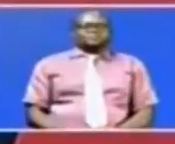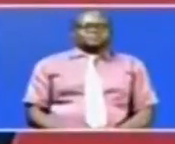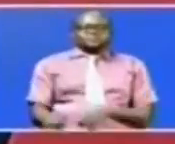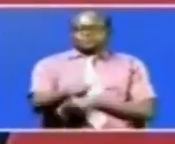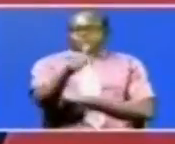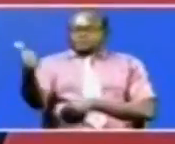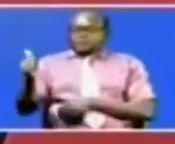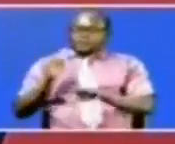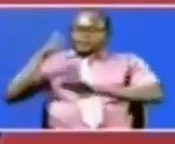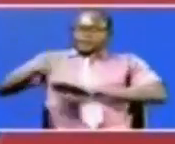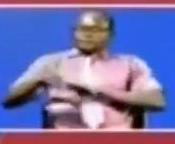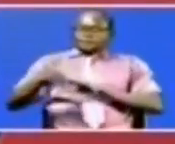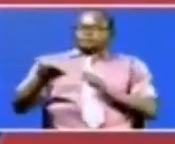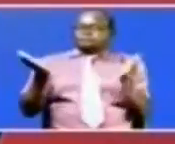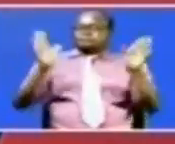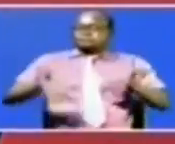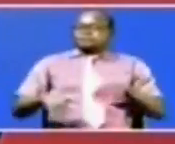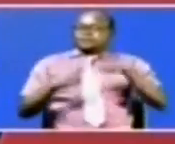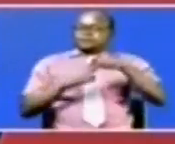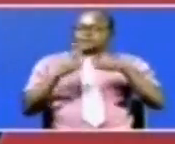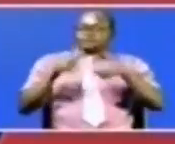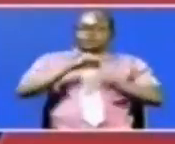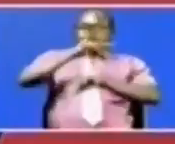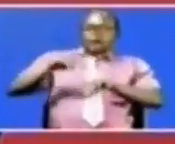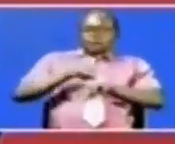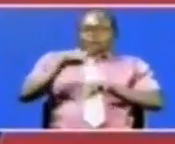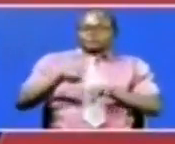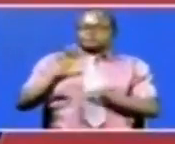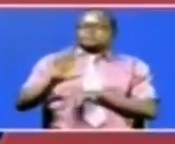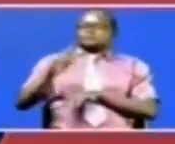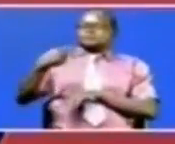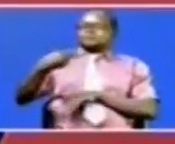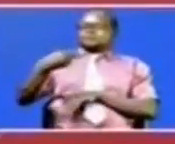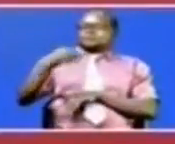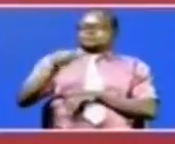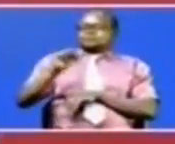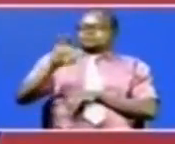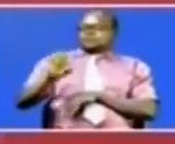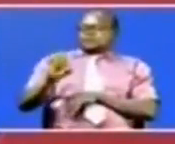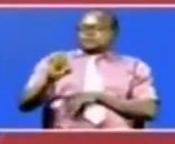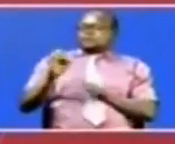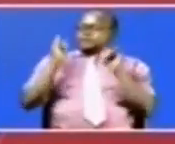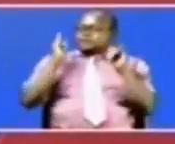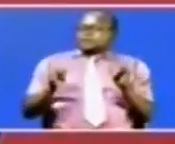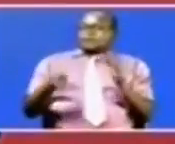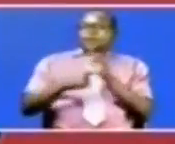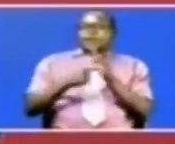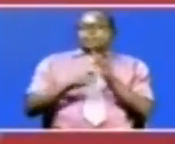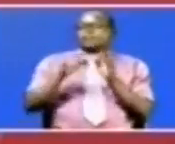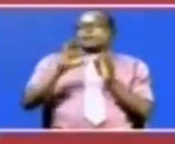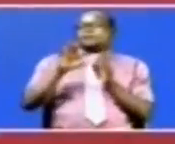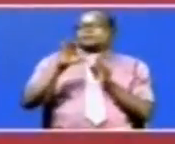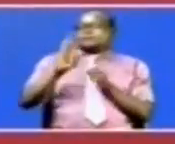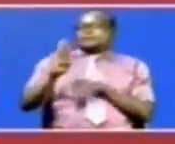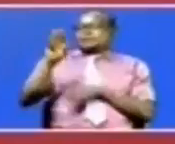Elsewhere, after being shut down for the last 72 hours, Chase Bank is back in business under a new name, SBM Bank Kenya. The